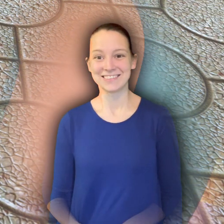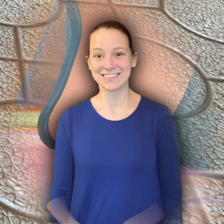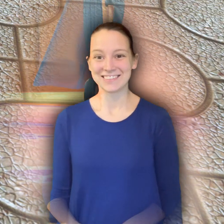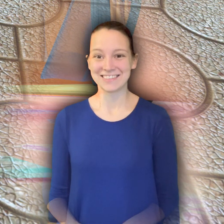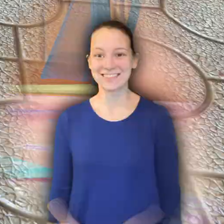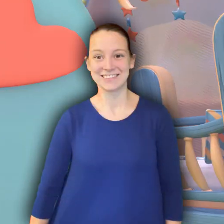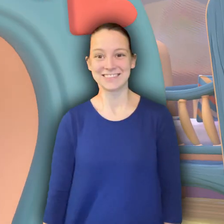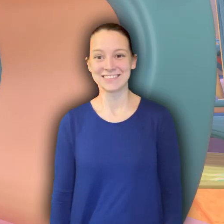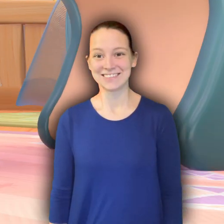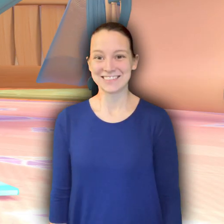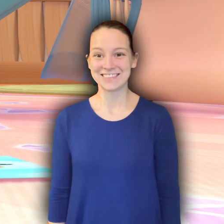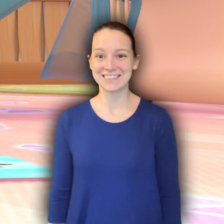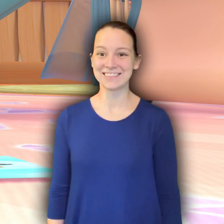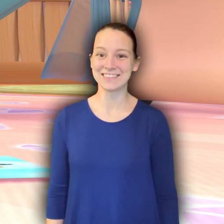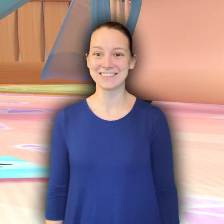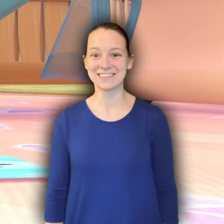Kitty cat.